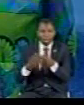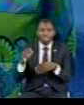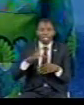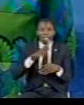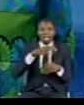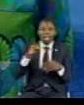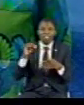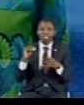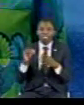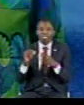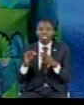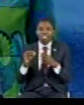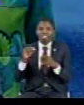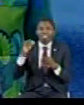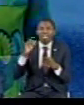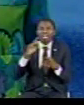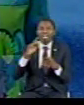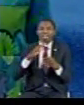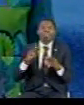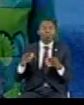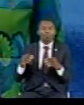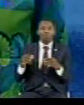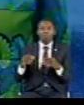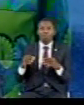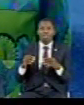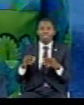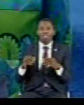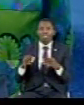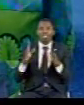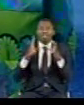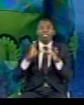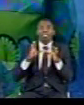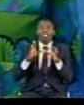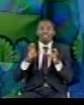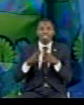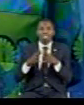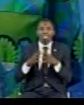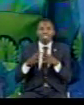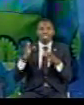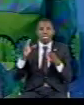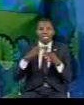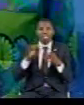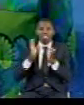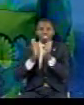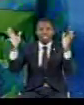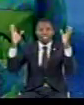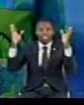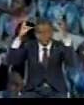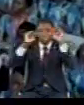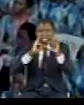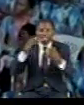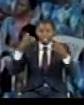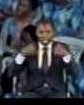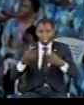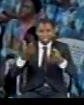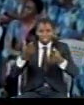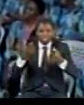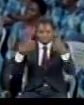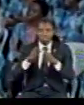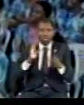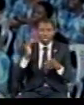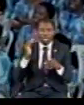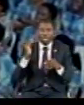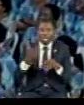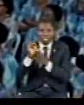your sake. GS is coming to Bayelsa for your sake. And actually, GS indeed came for our sake. Praise the